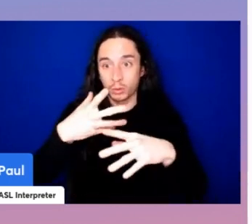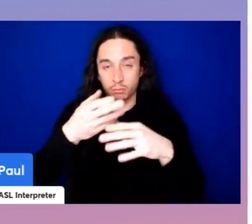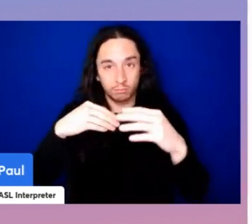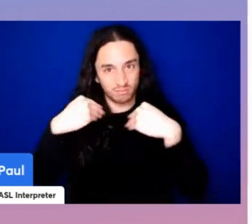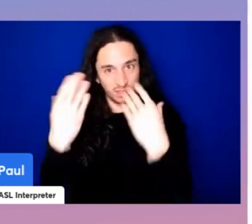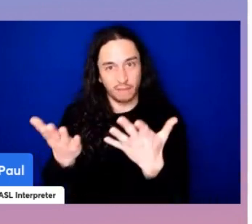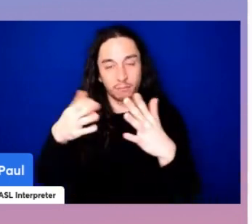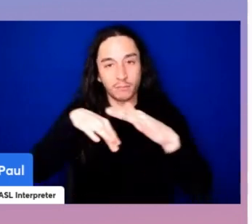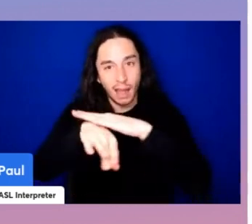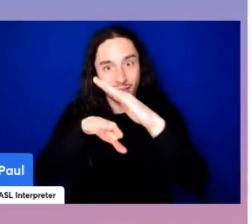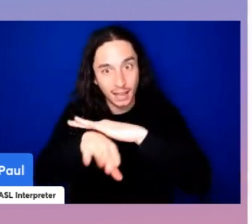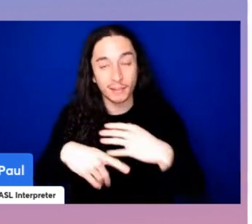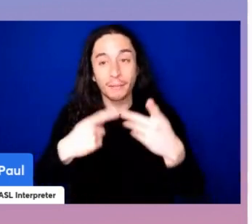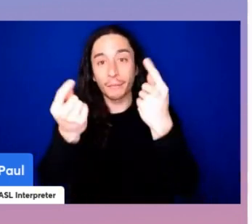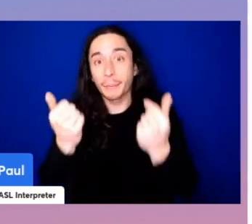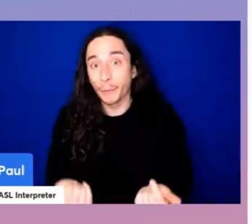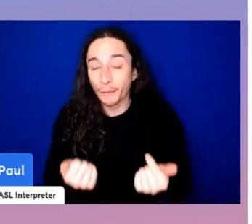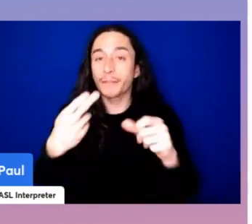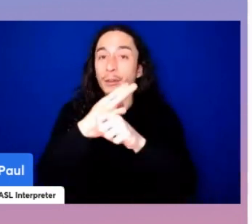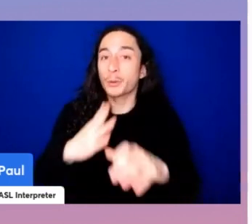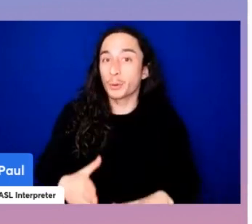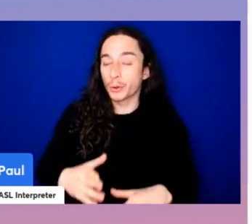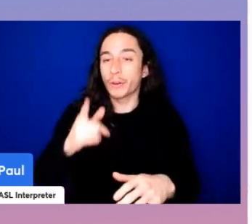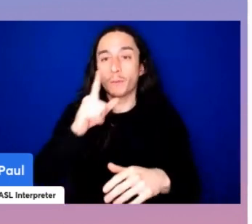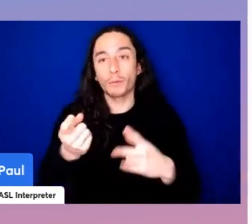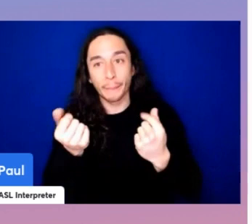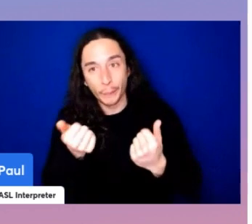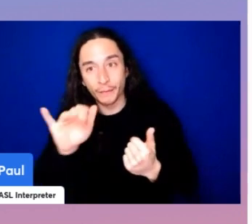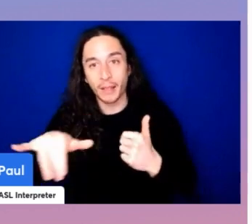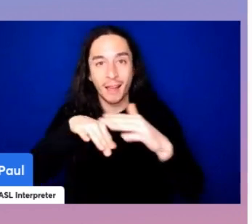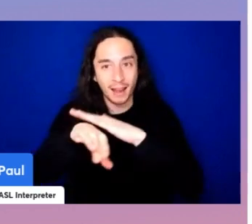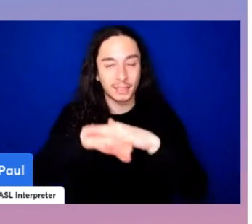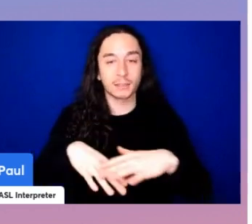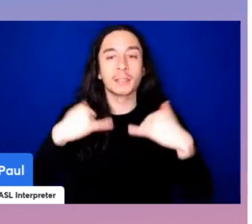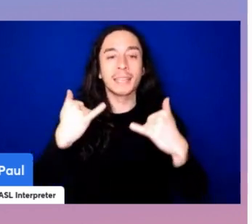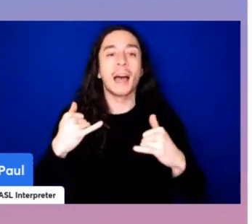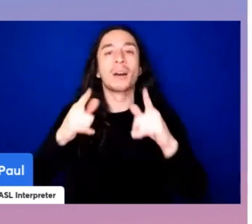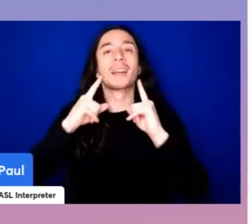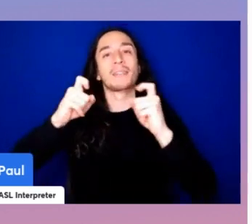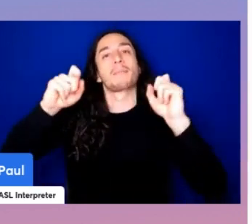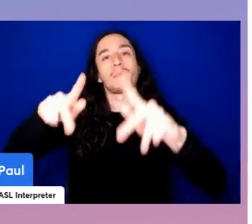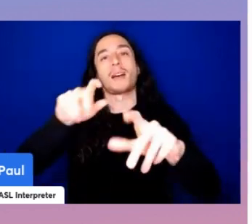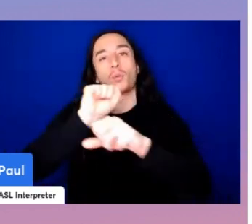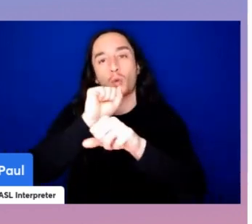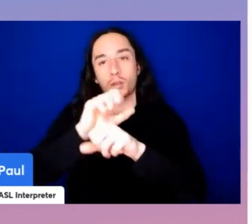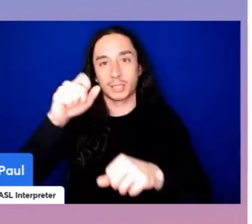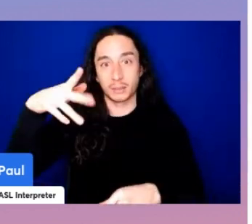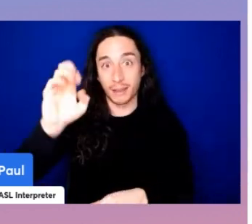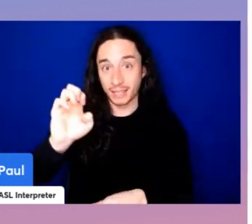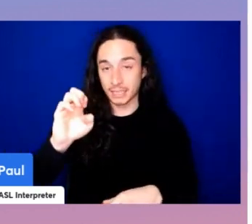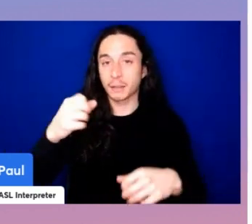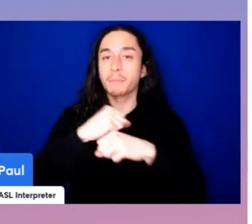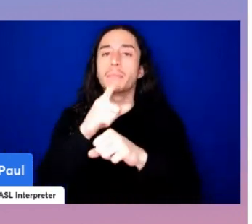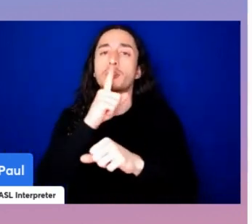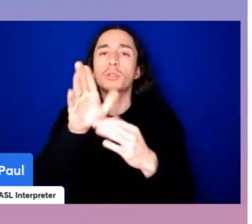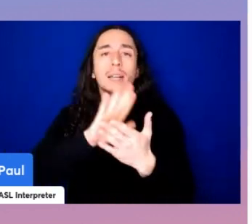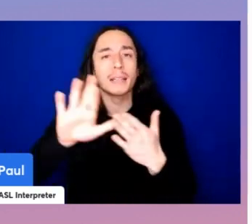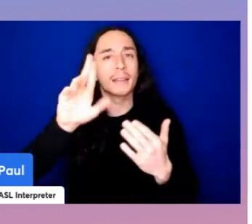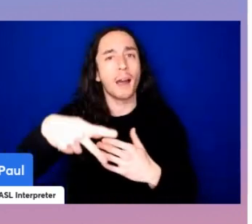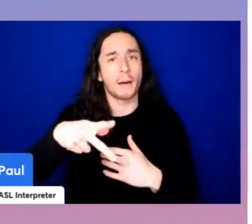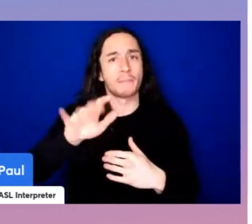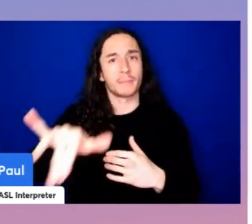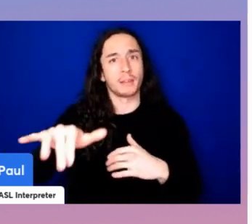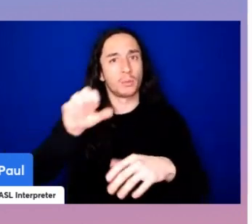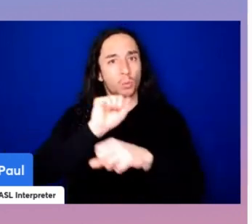after removing the user to remove that access. When we're returning the workspace, we need to make sure that that workspace is cleaned up. Anything